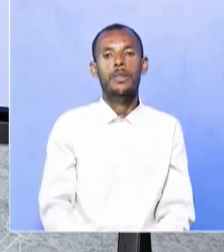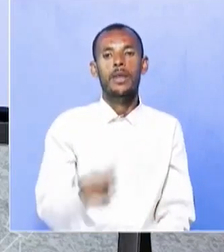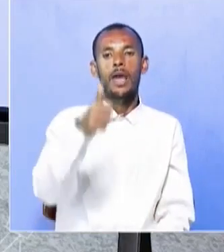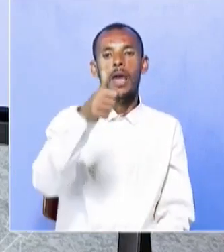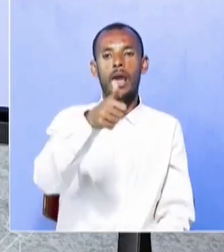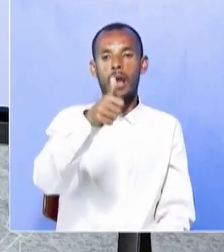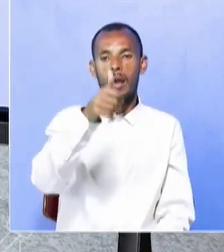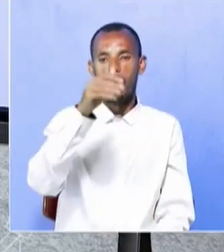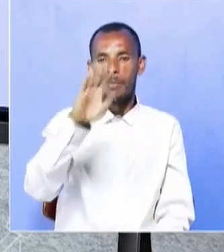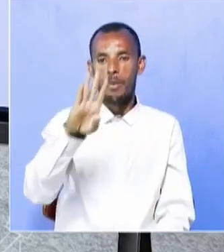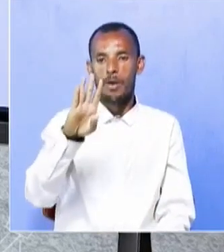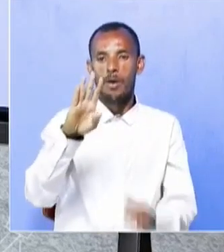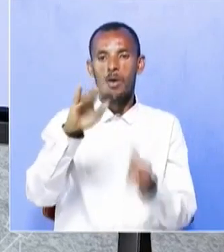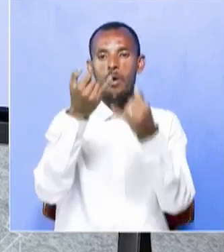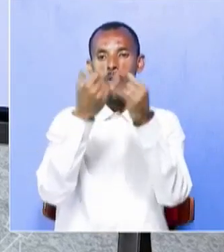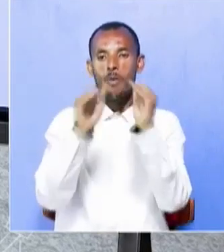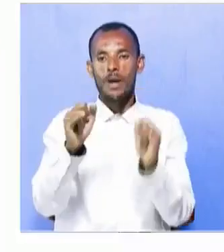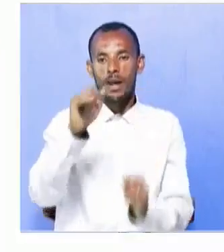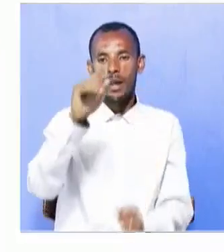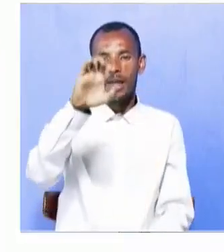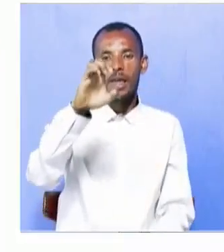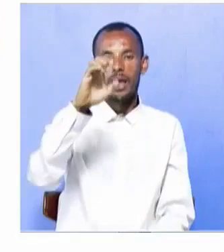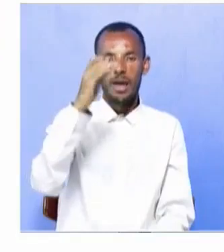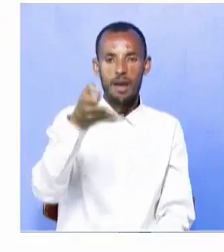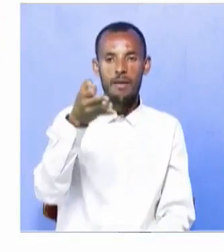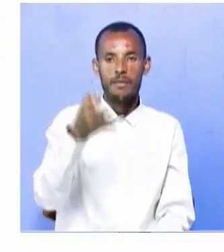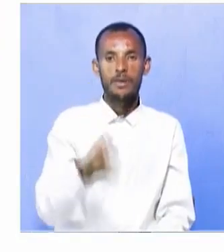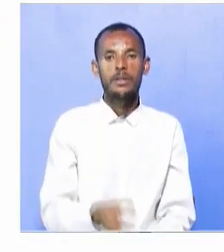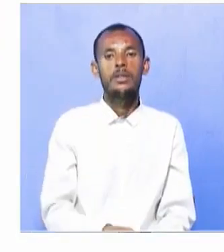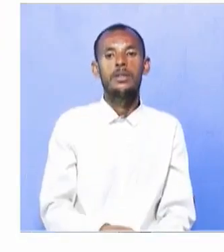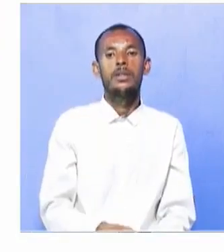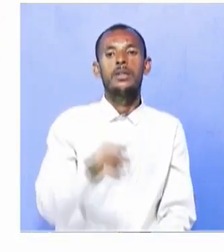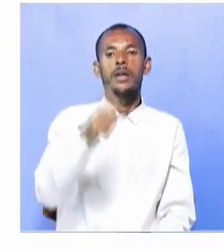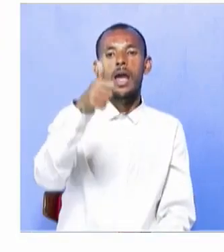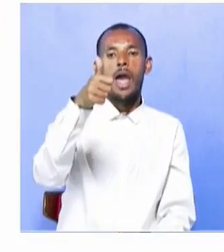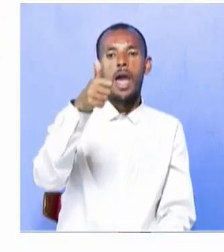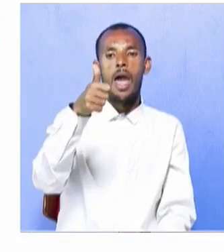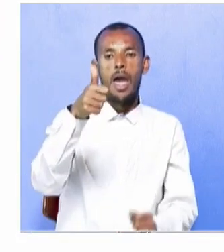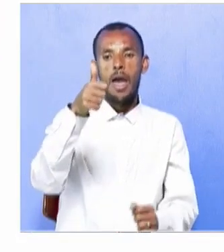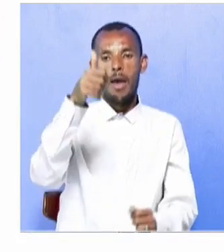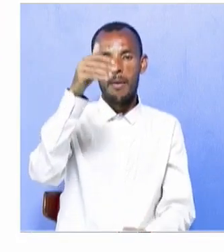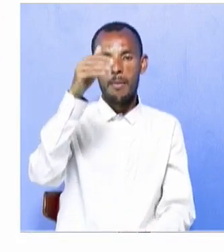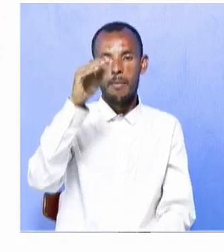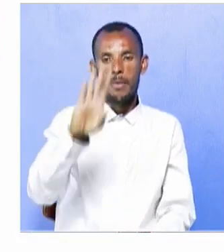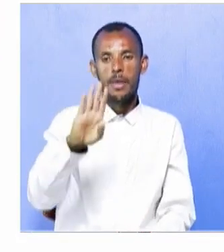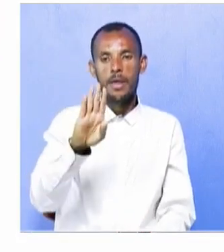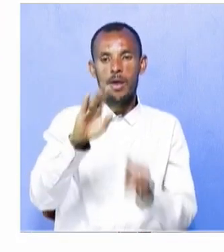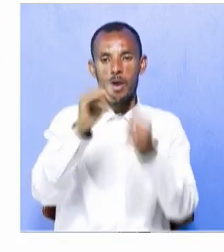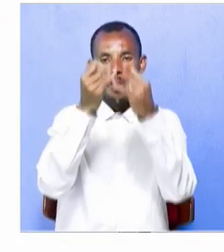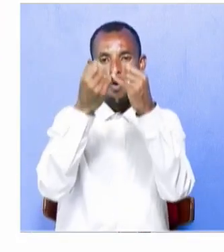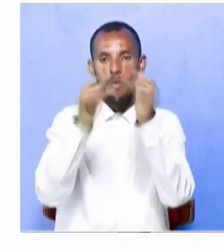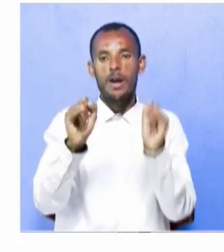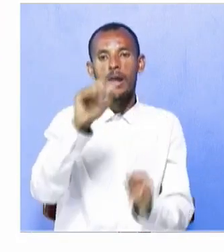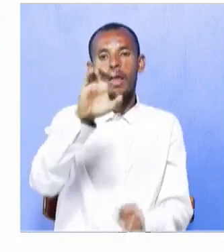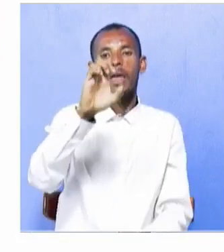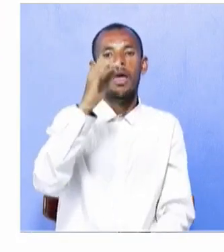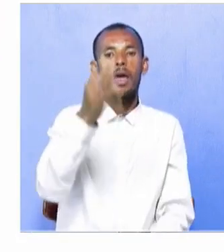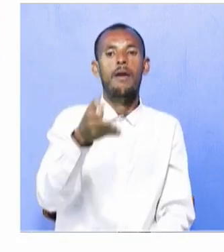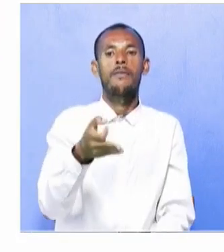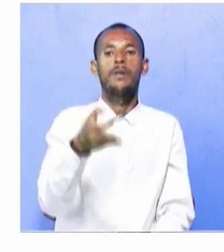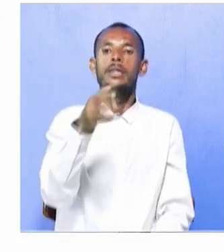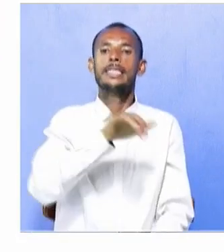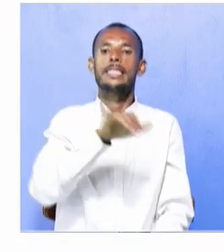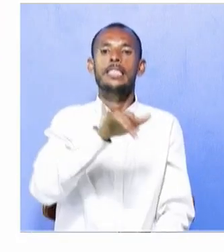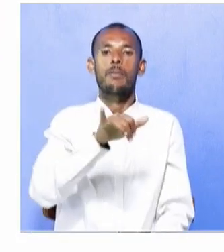AB over EF, AB over EF is the